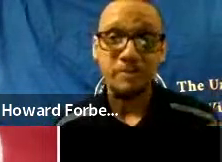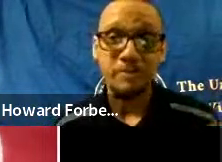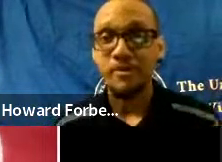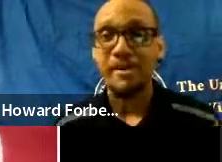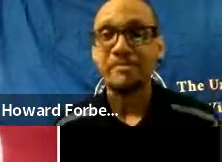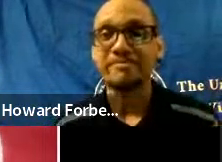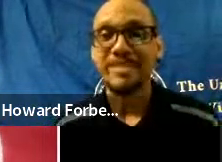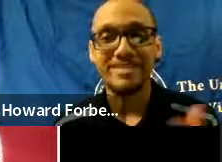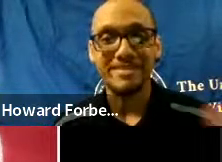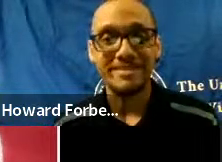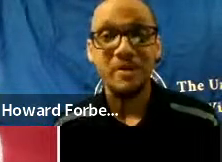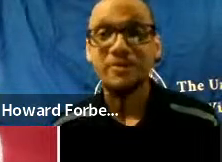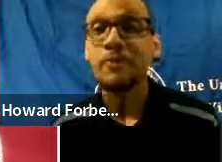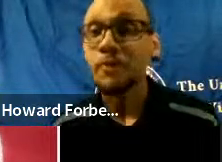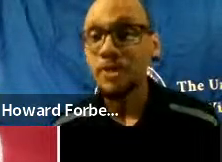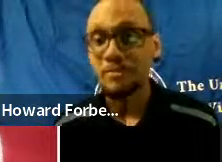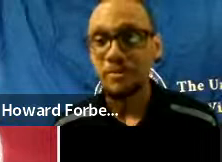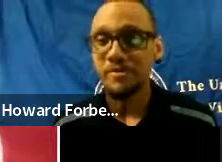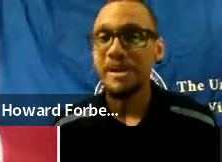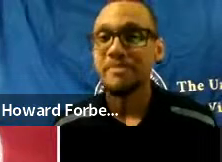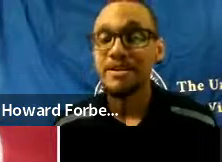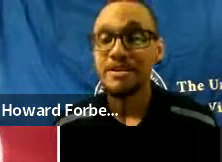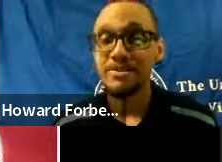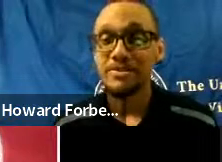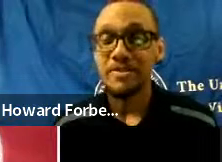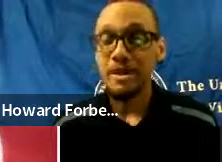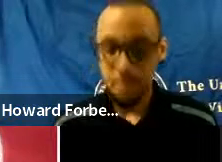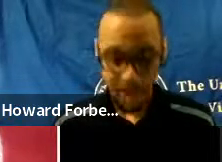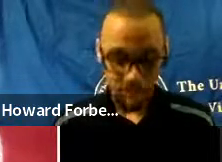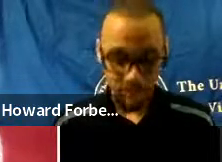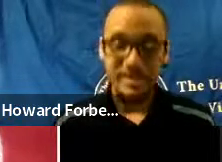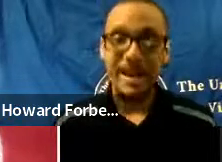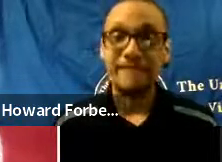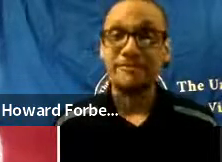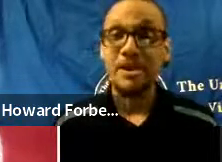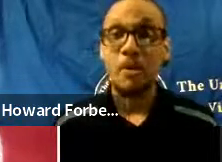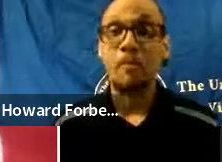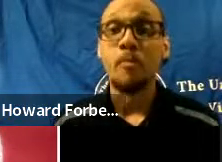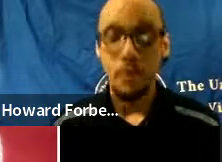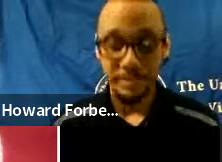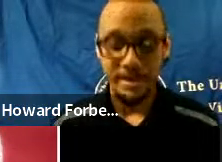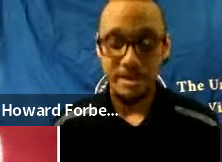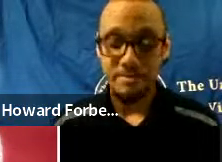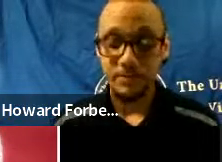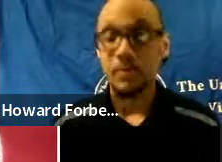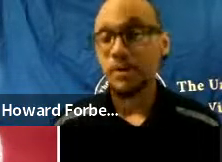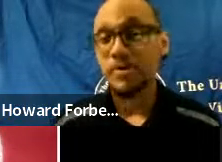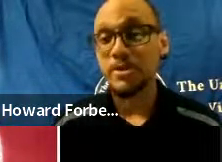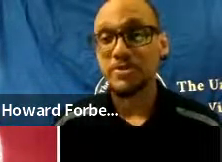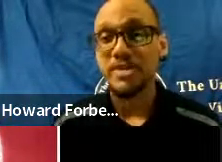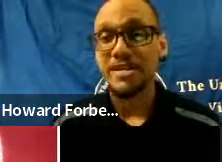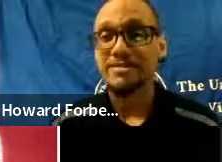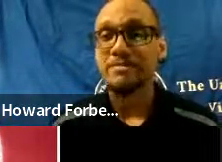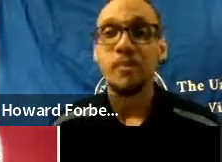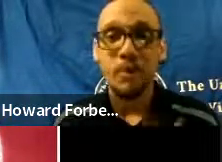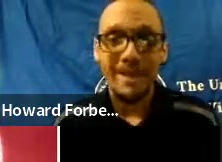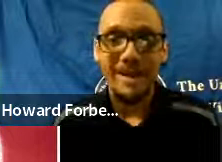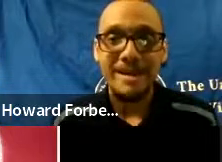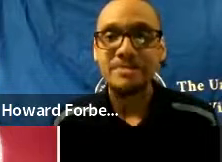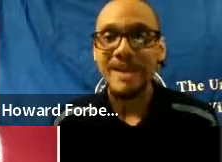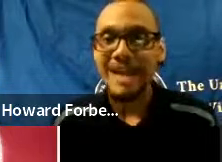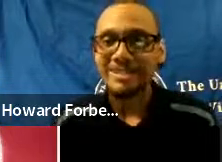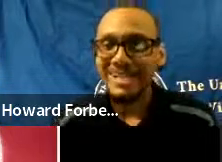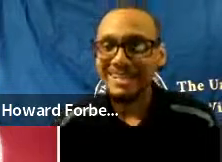1-week program, it's now a 4-week program. So now we actually have more time to work with students,